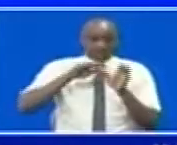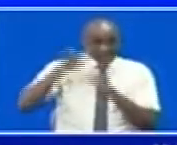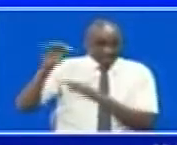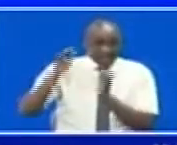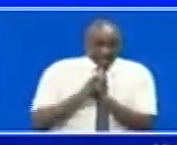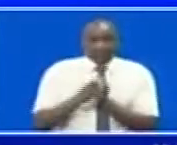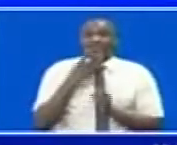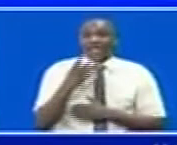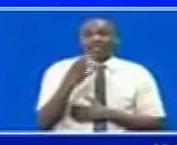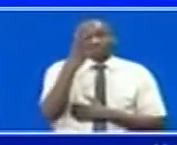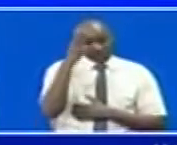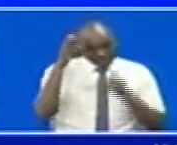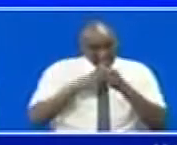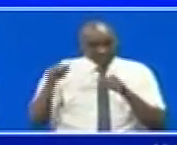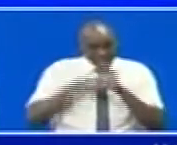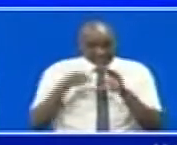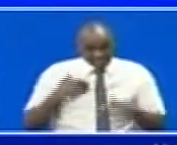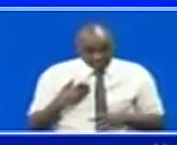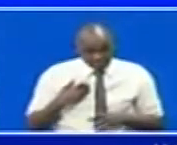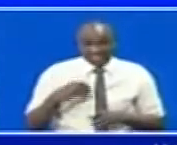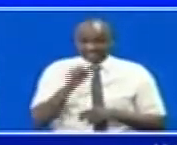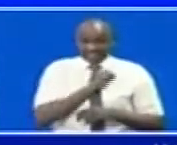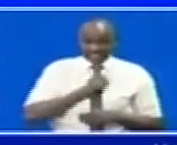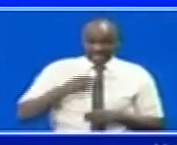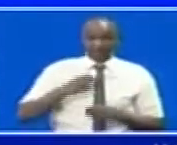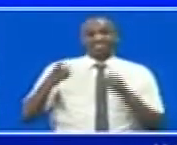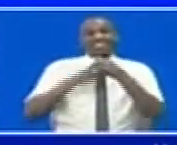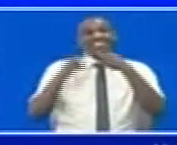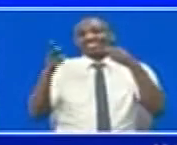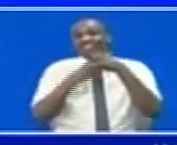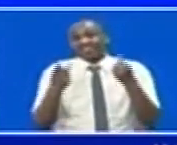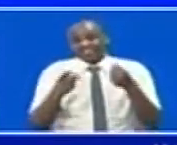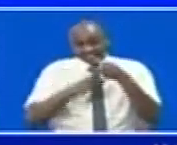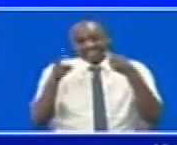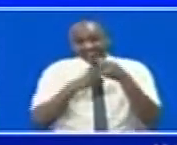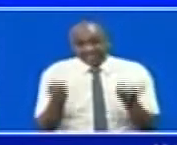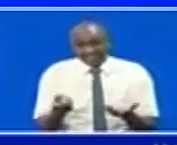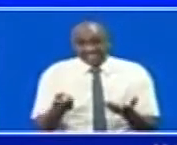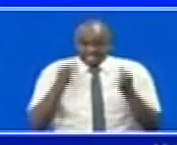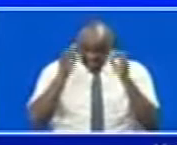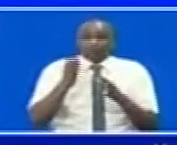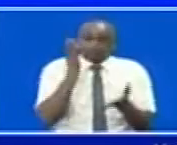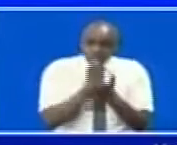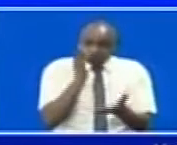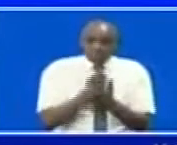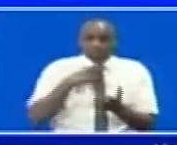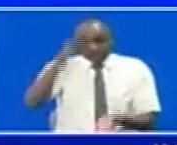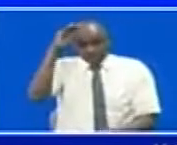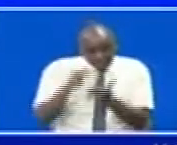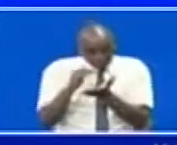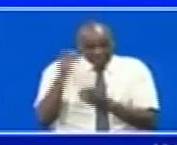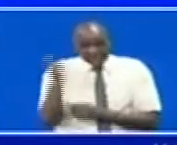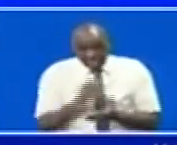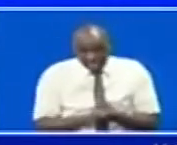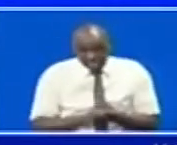has 349 members. The Senate has just 67. So if you really want to cut down on